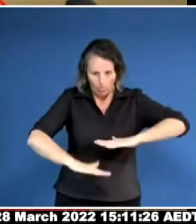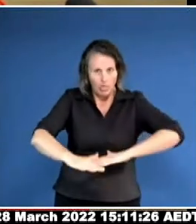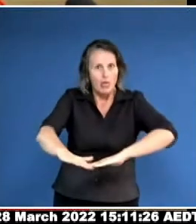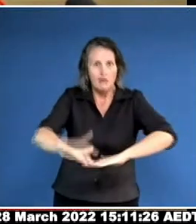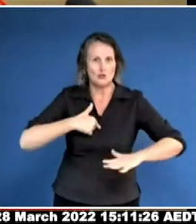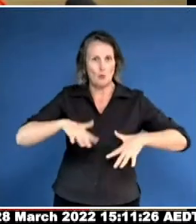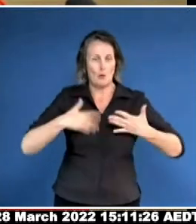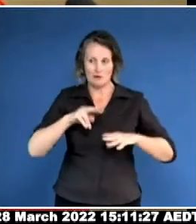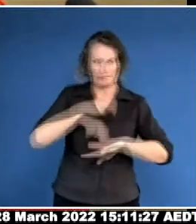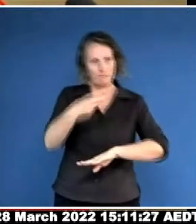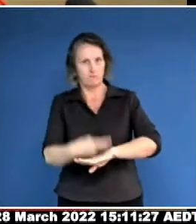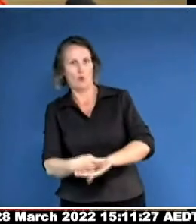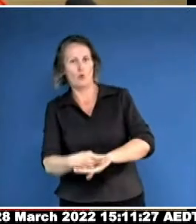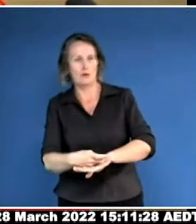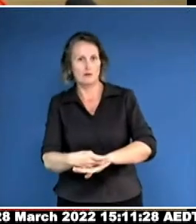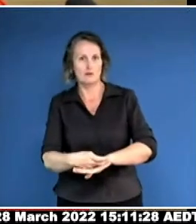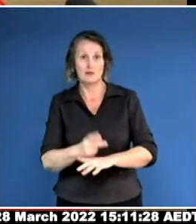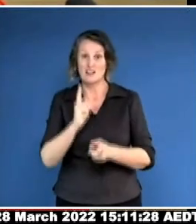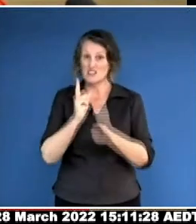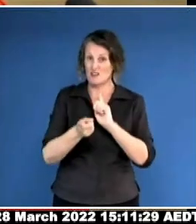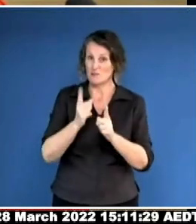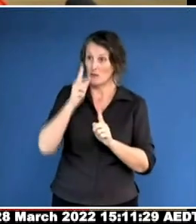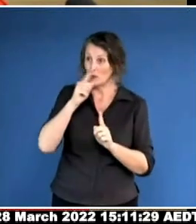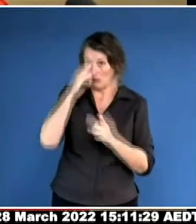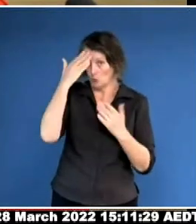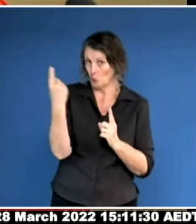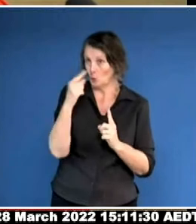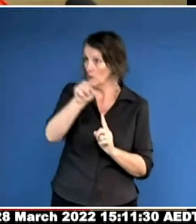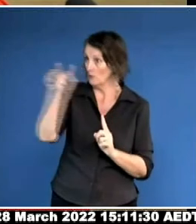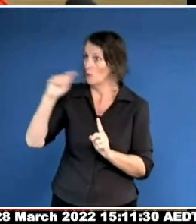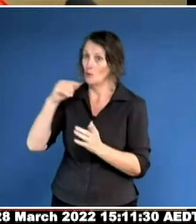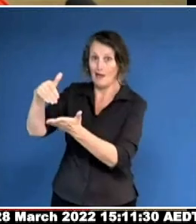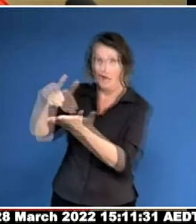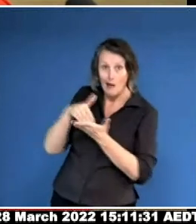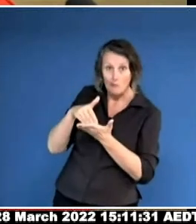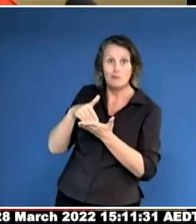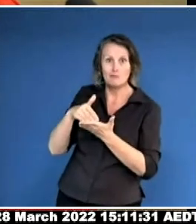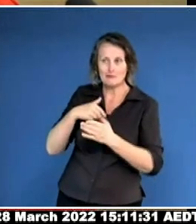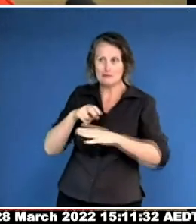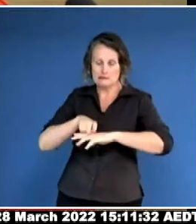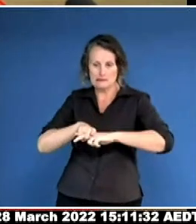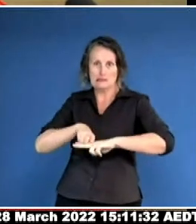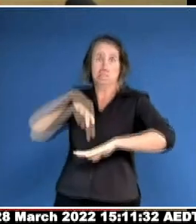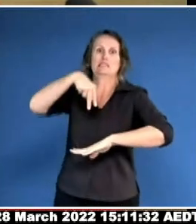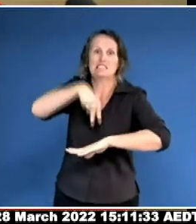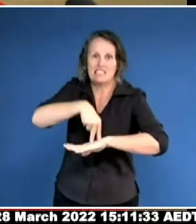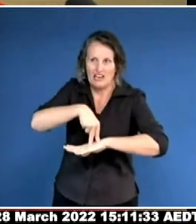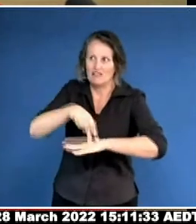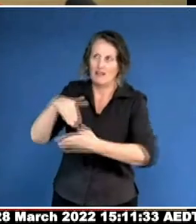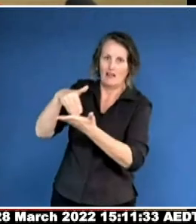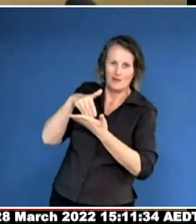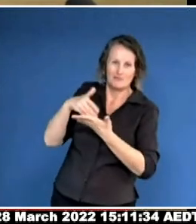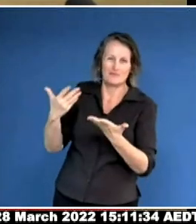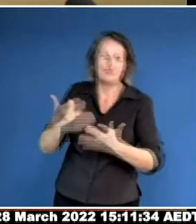again. So sometimes I would need a stranger to assist me to stand from sitting. The lack of